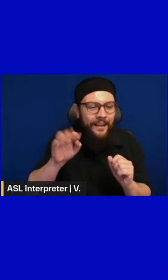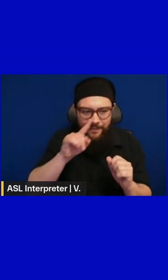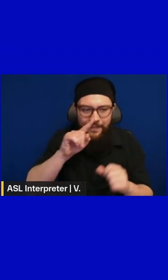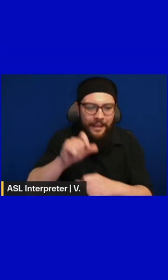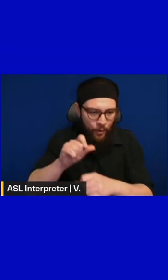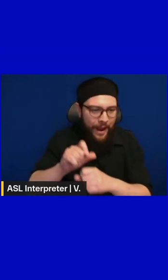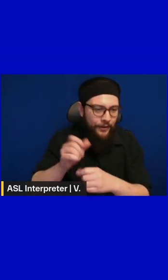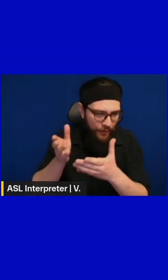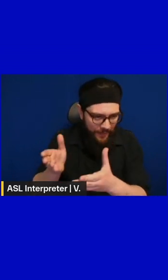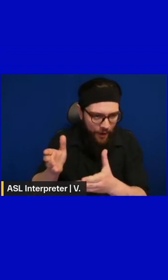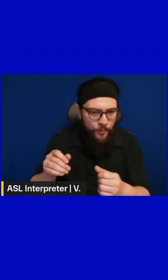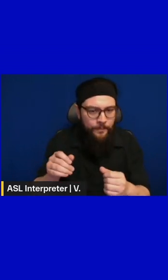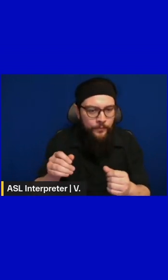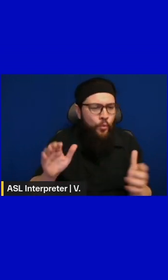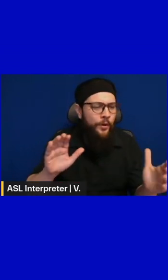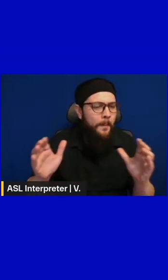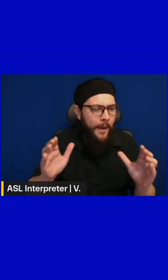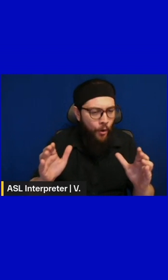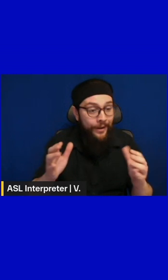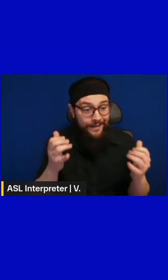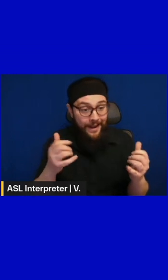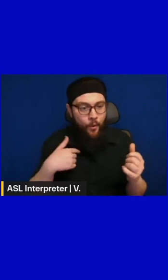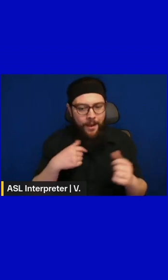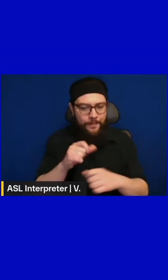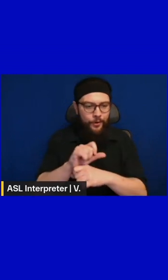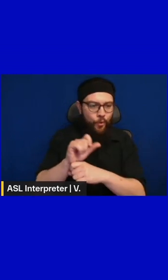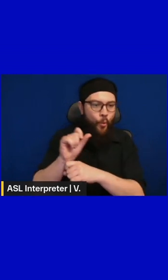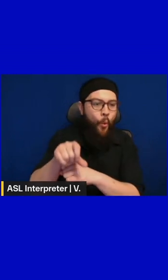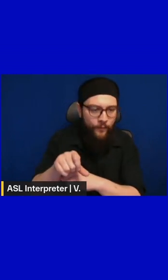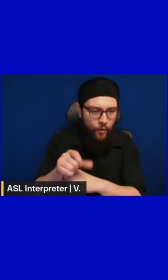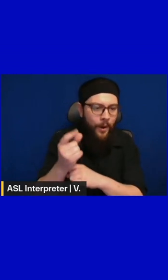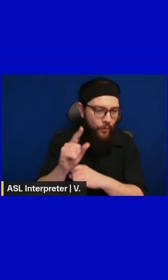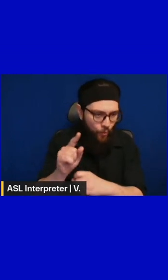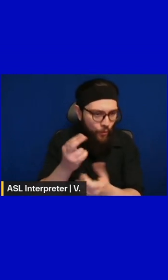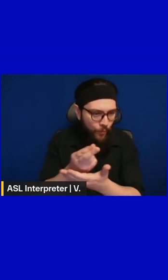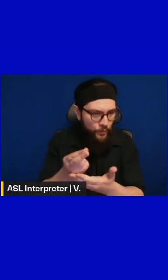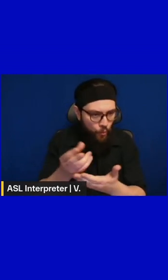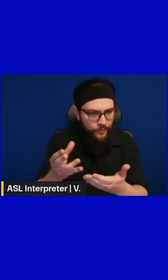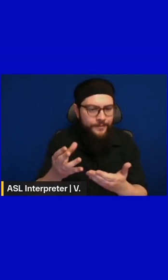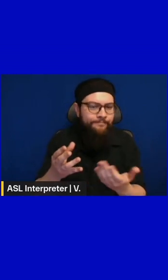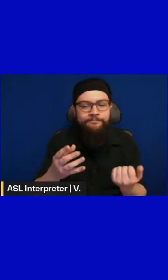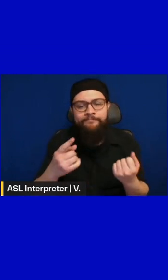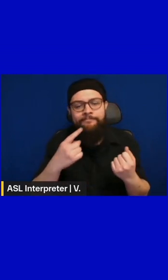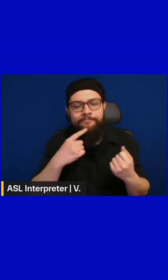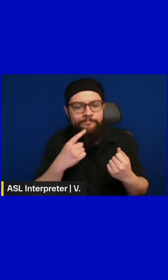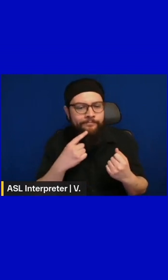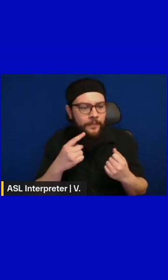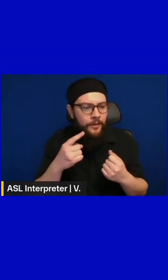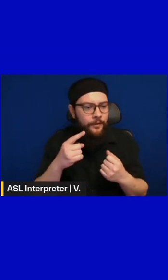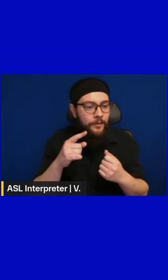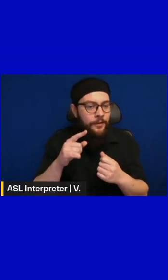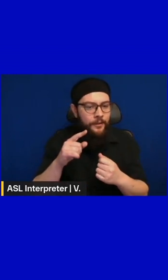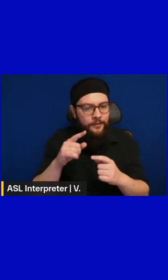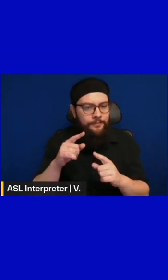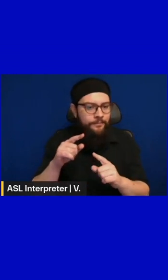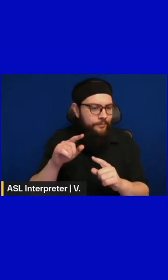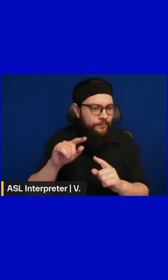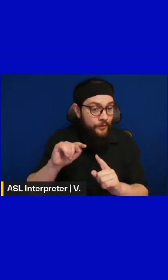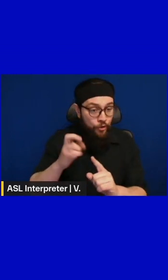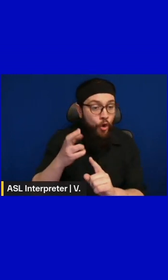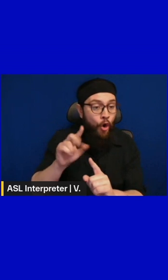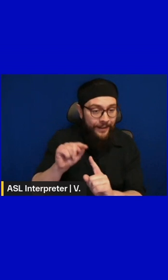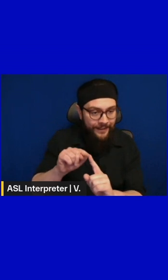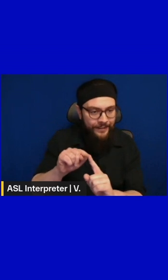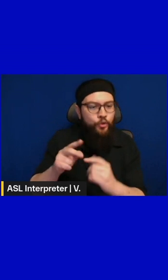this case, I'm going to do an override of a resource and say that the target is the storage account name. And